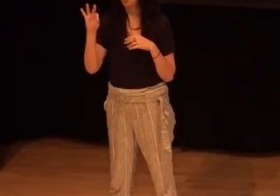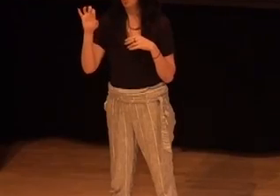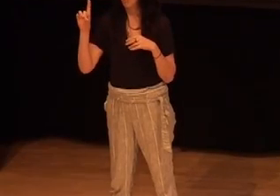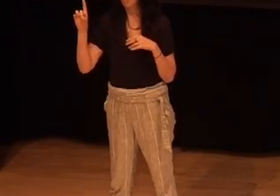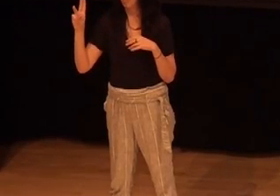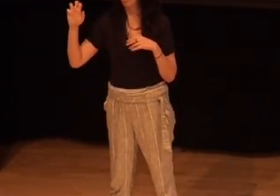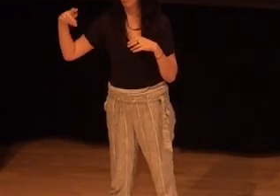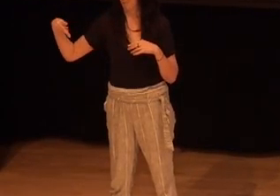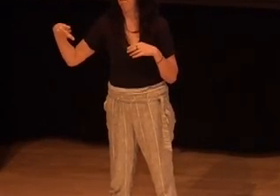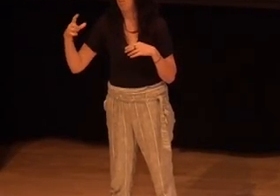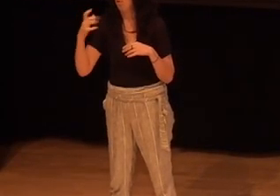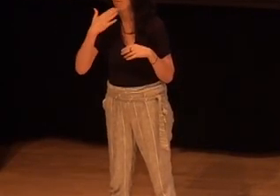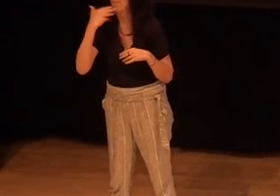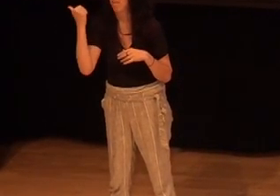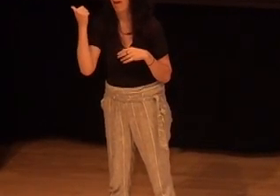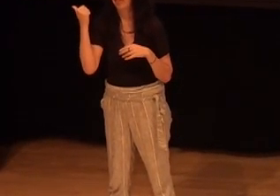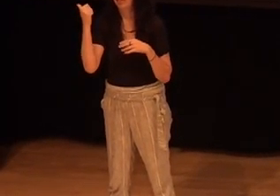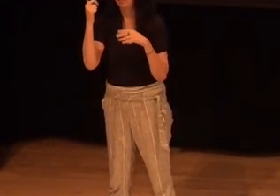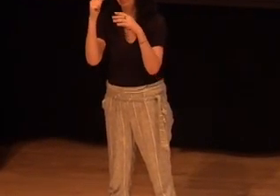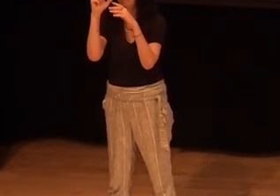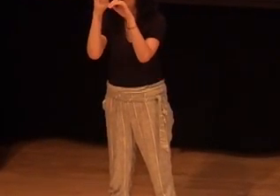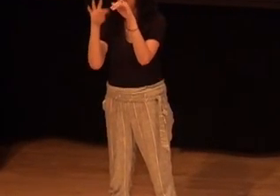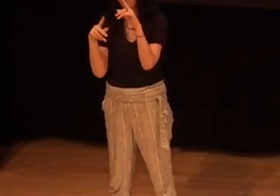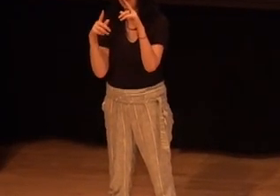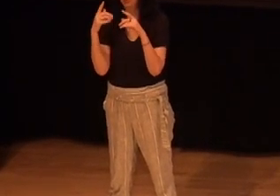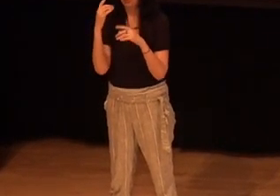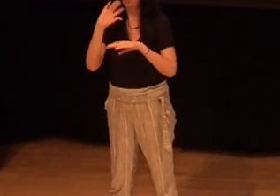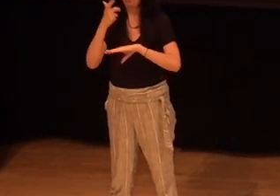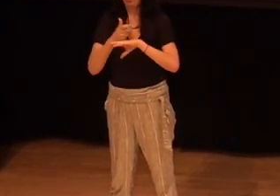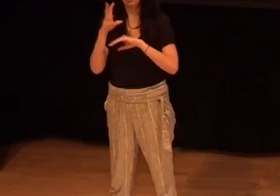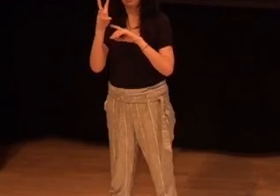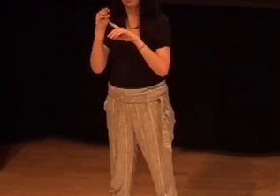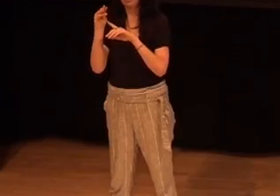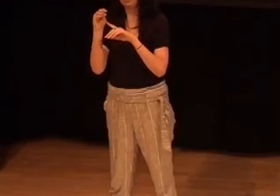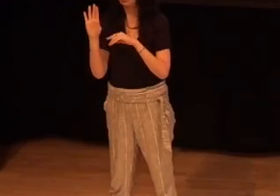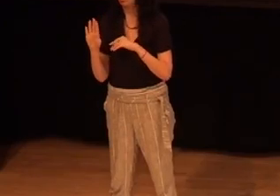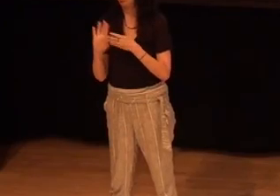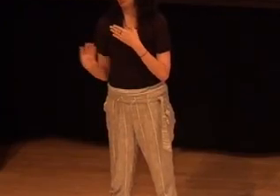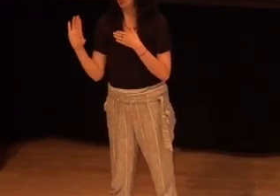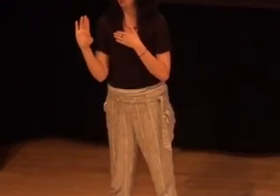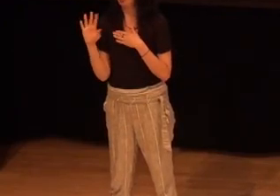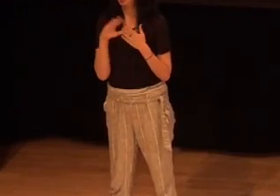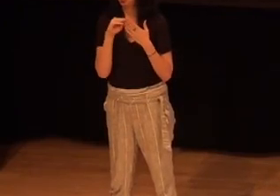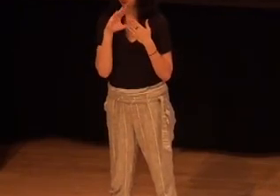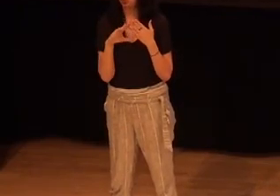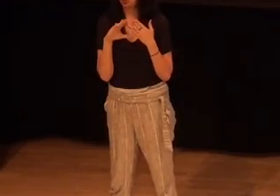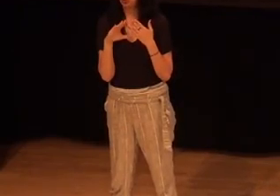best acronyms in history. Right. It was founded in the late 1960s at Brooklyn College.